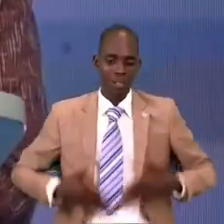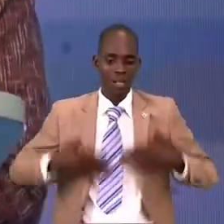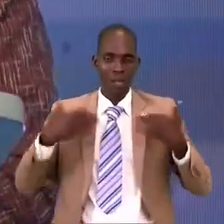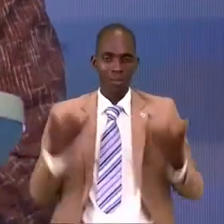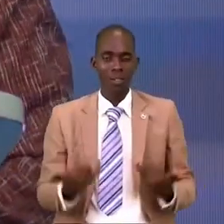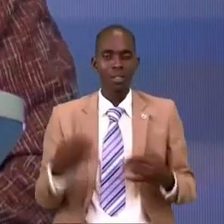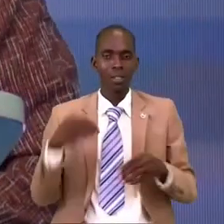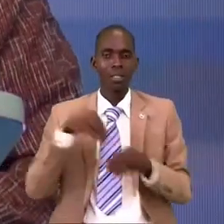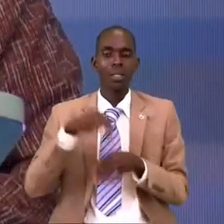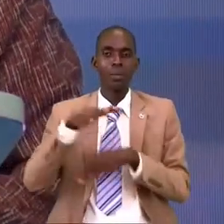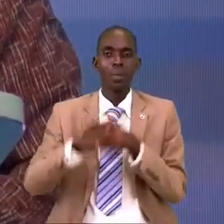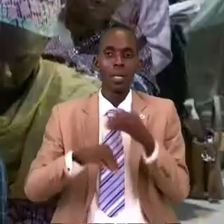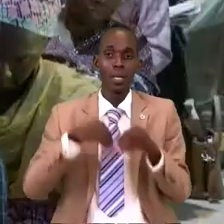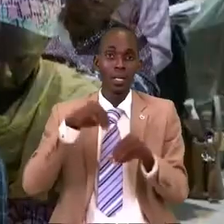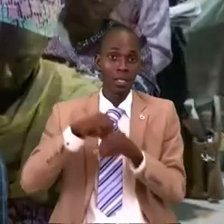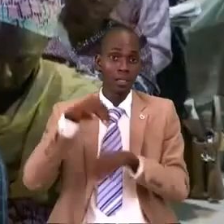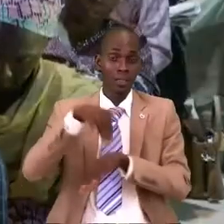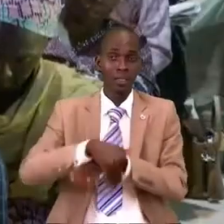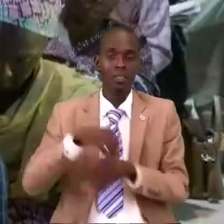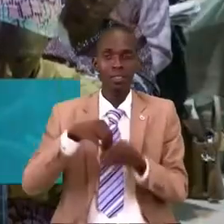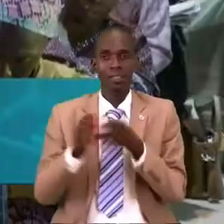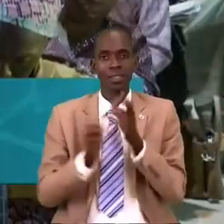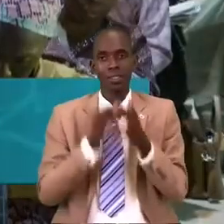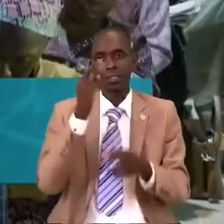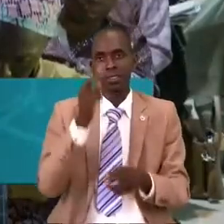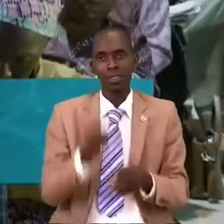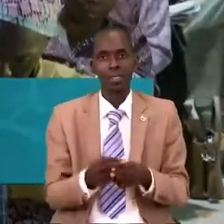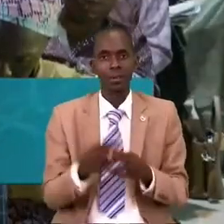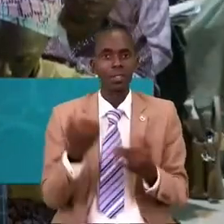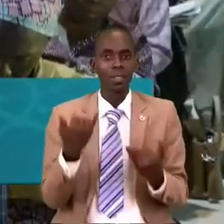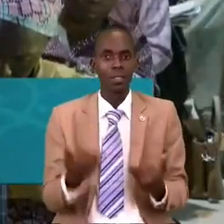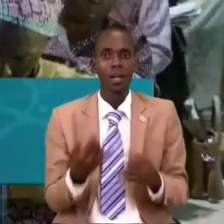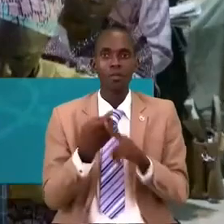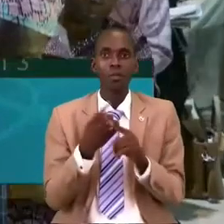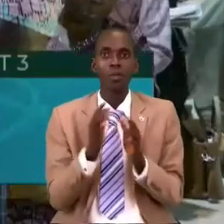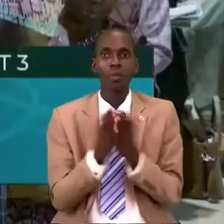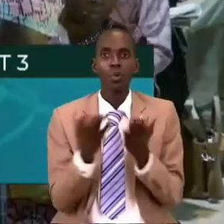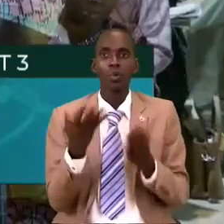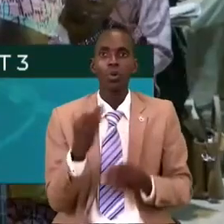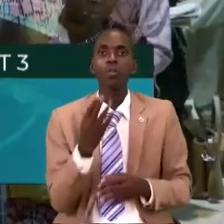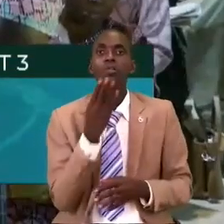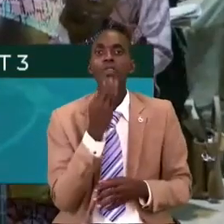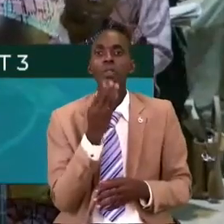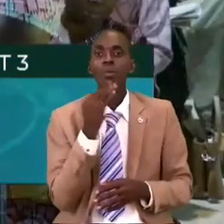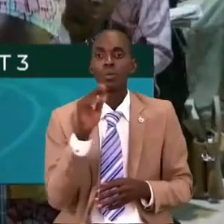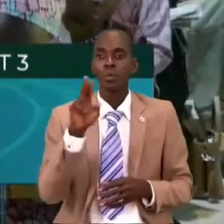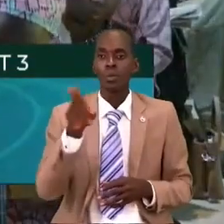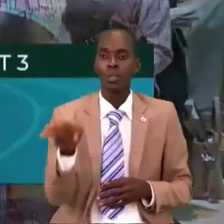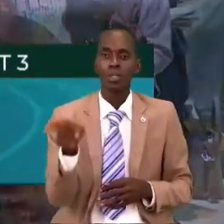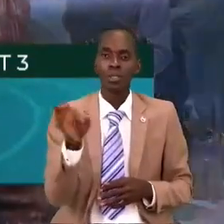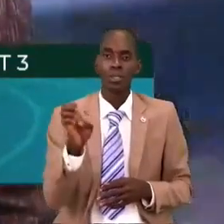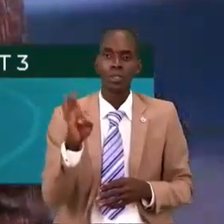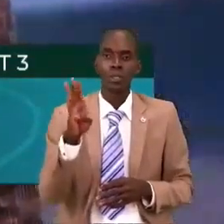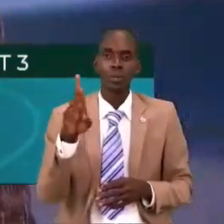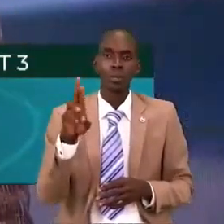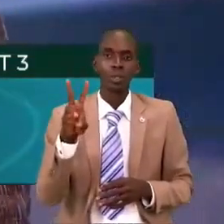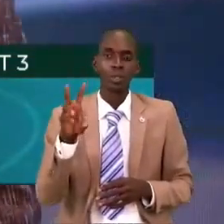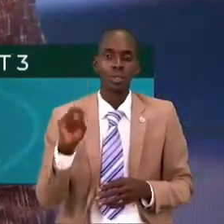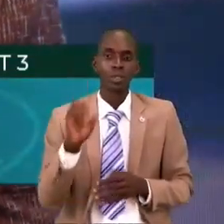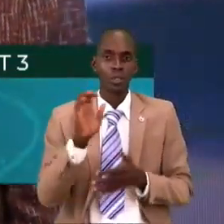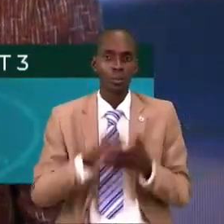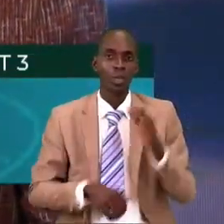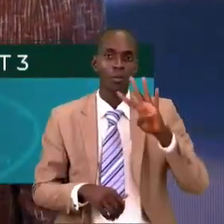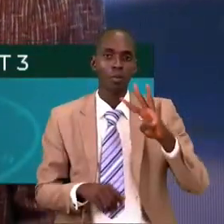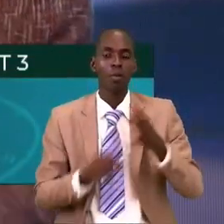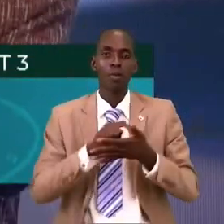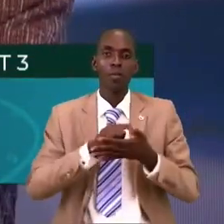14. Hebrews chapter 4, we're looking at verse 14. It says, seeing